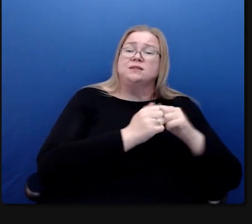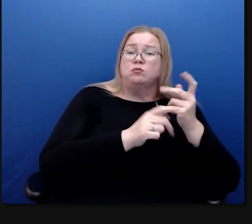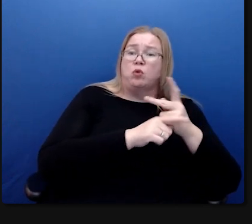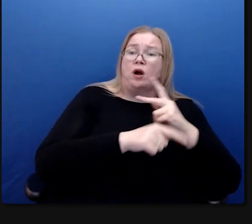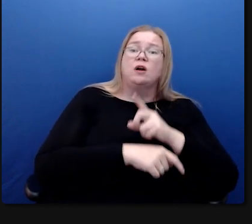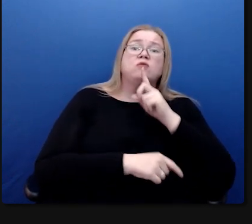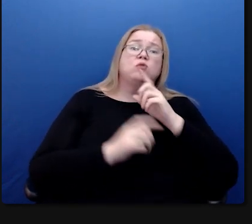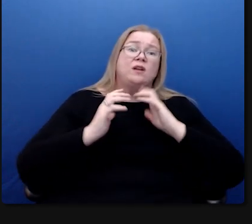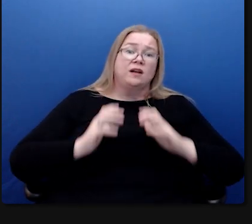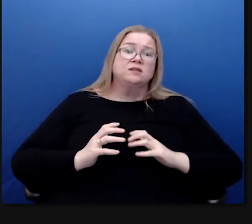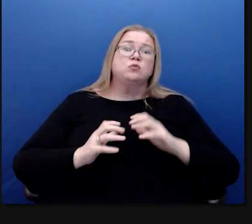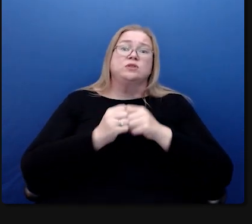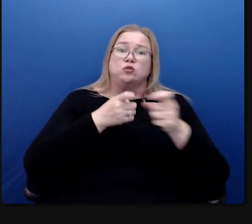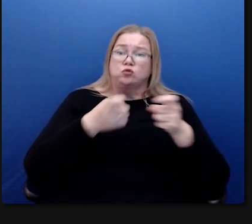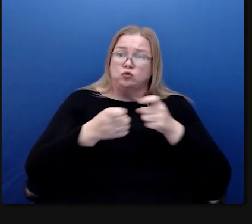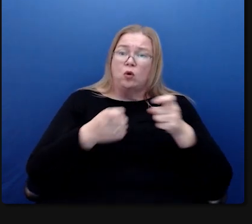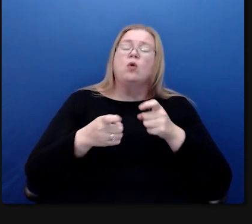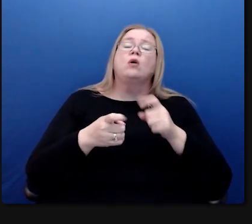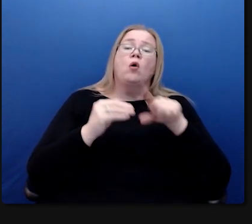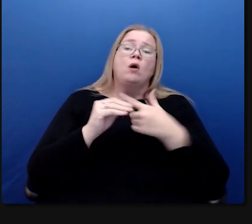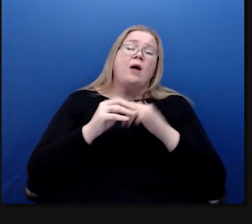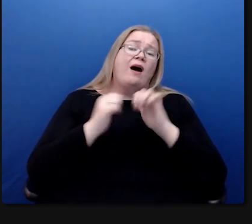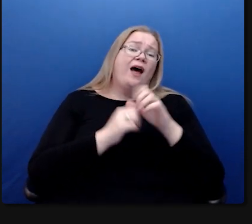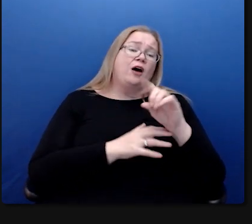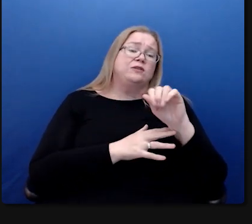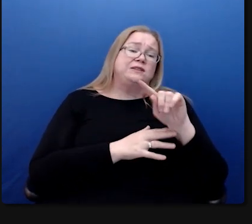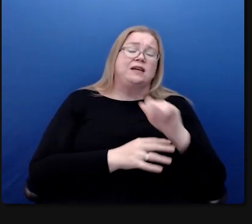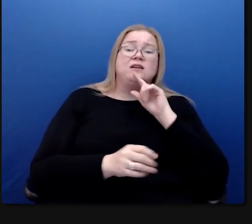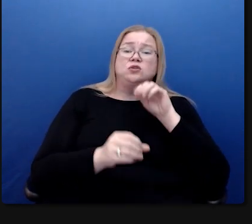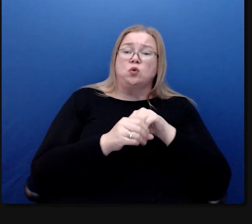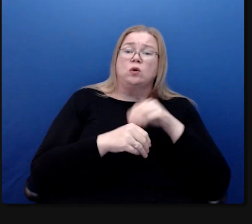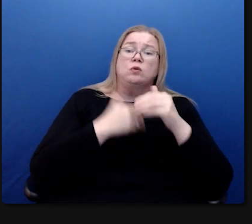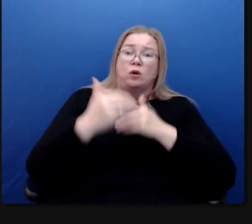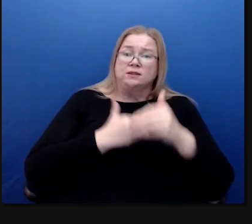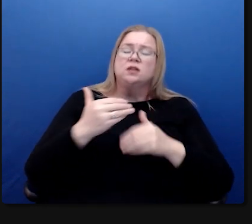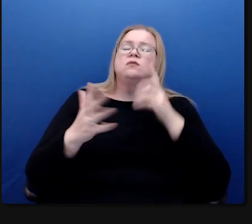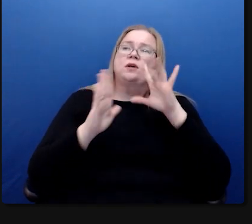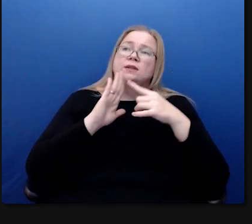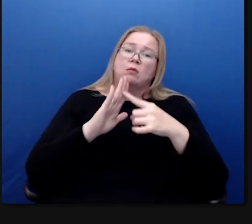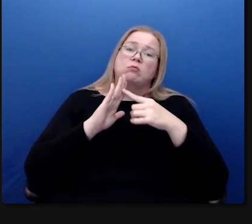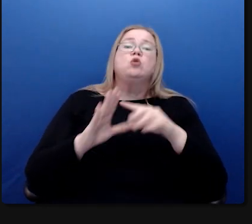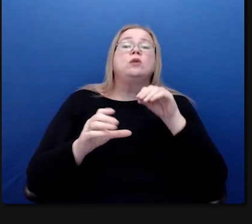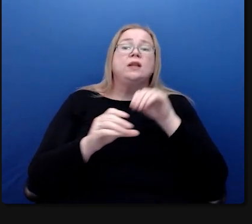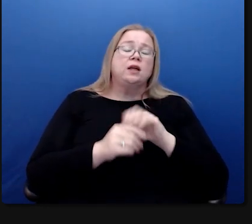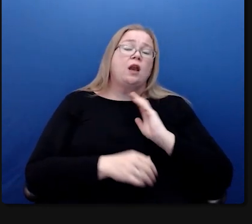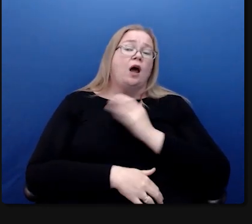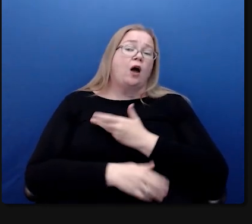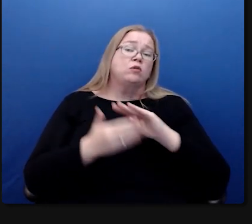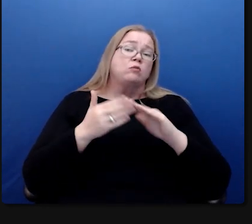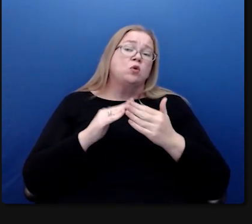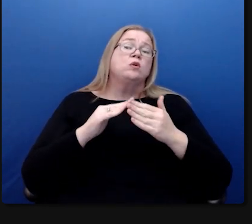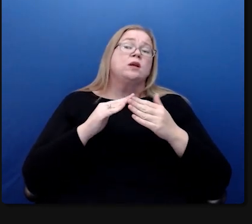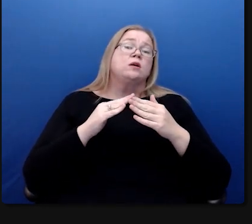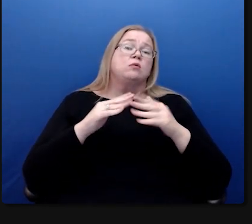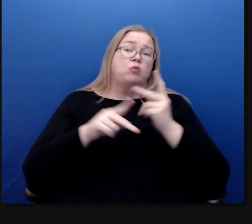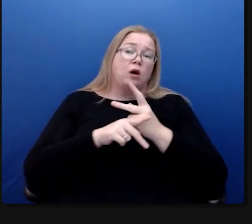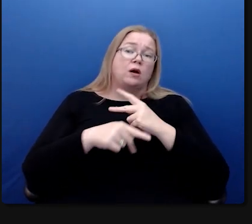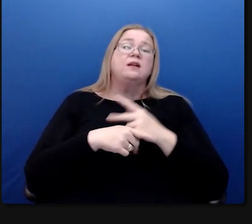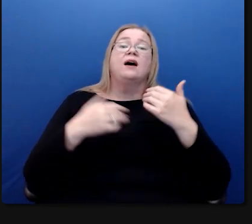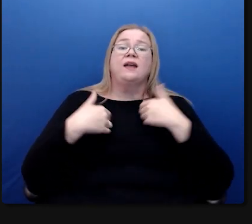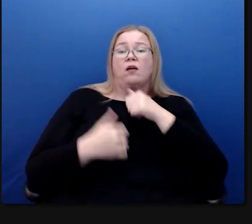system, we measure about 20 milliseconds for each of our transactions internally. When we factor in network communication,